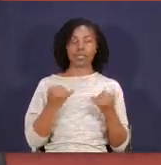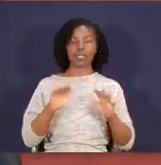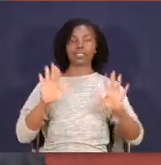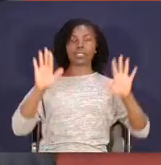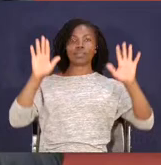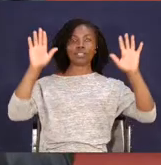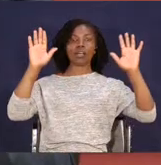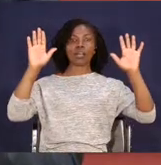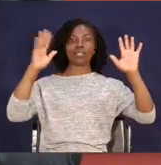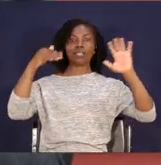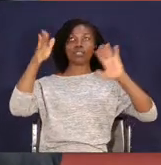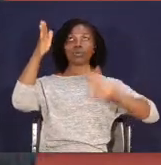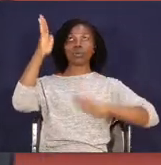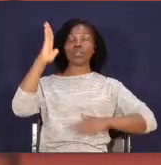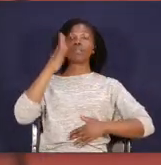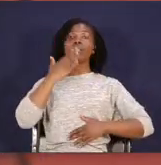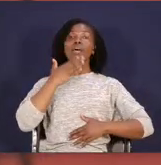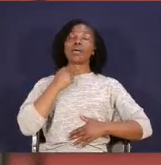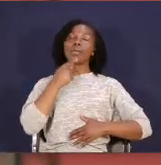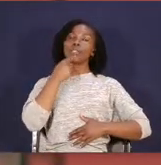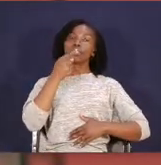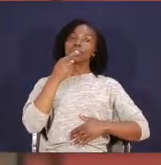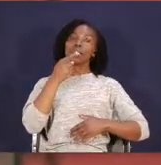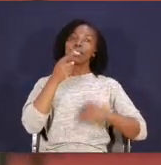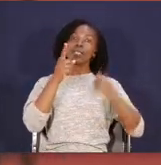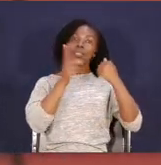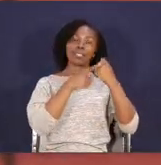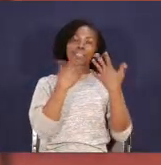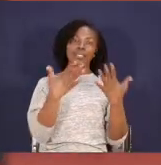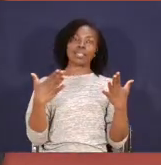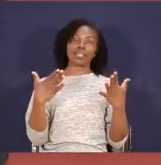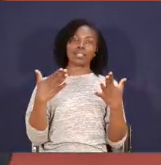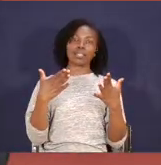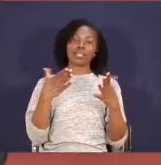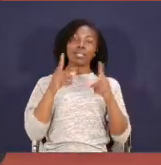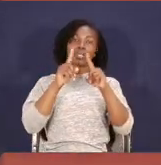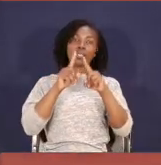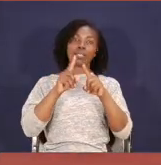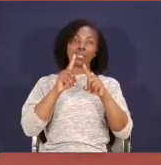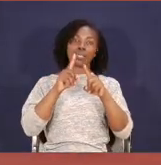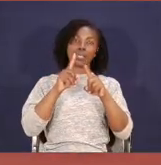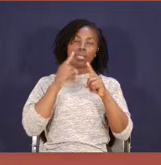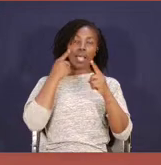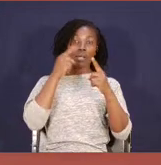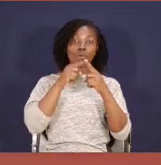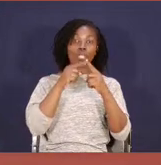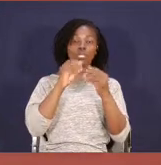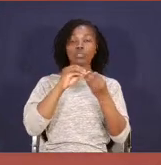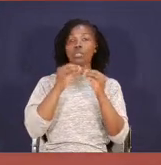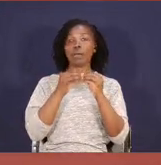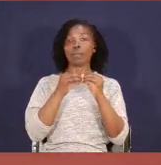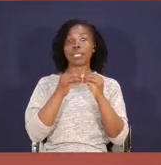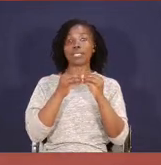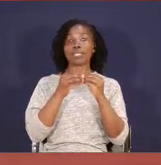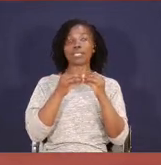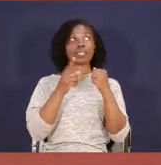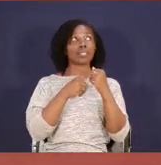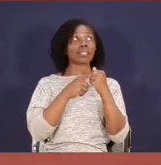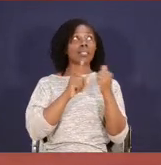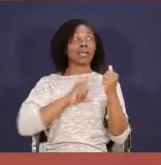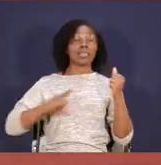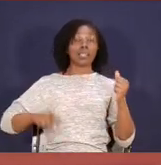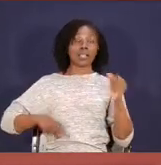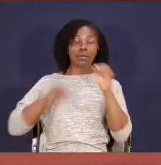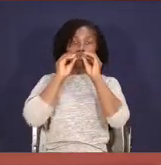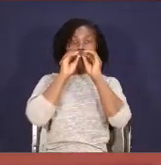God. I want to say six things based on Numbers 26, verse 23 to 20. It's a blessing. Now the Lord bless